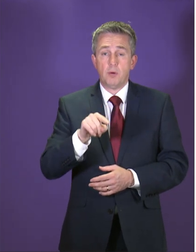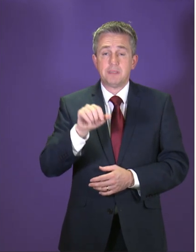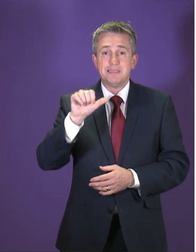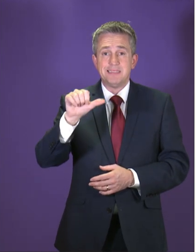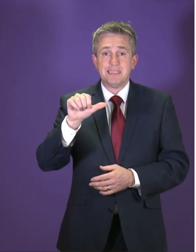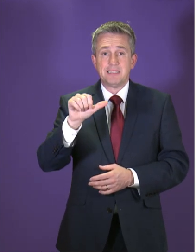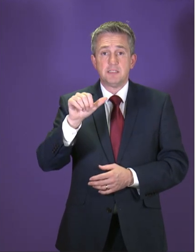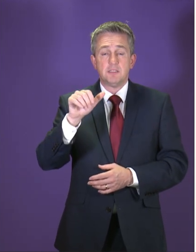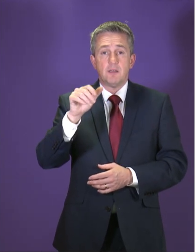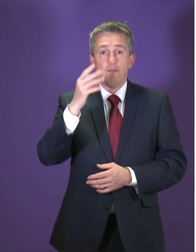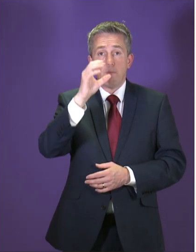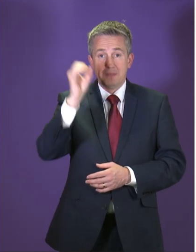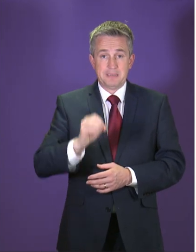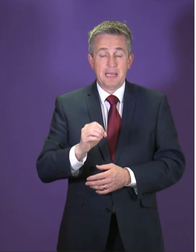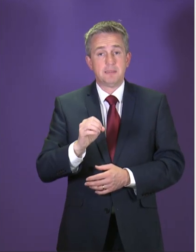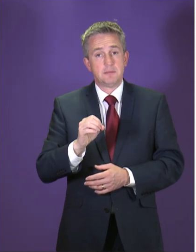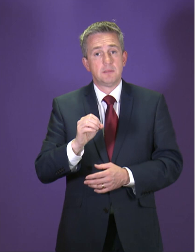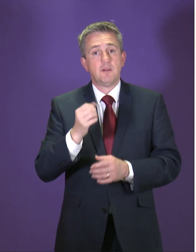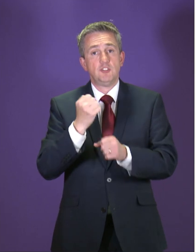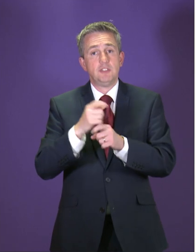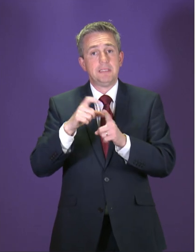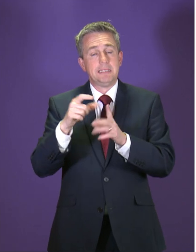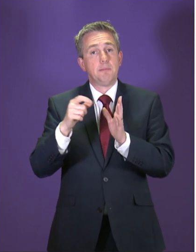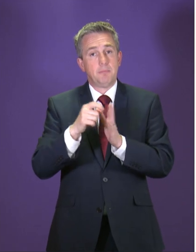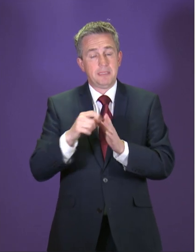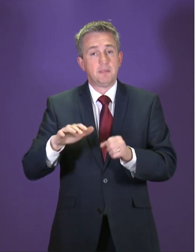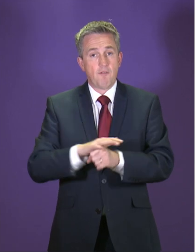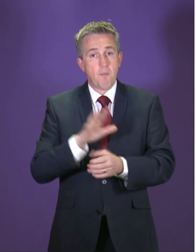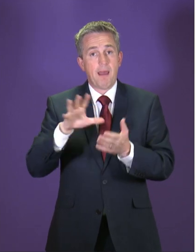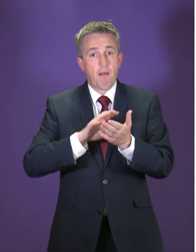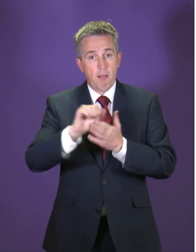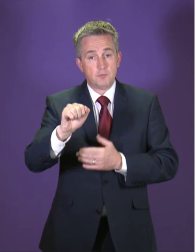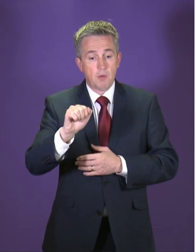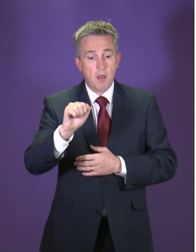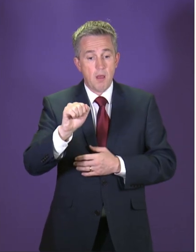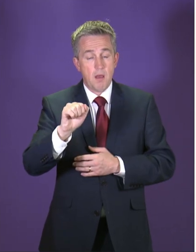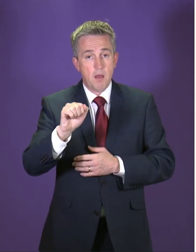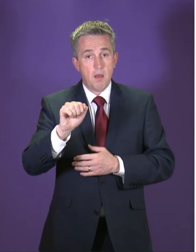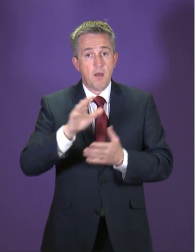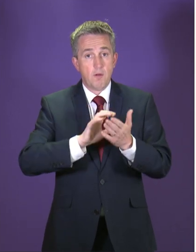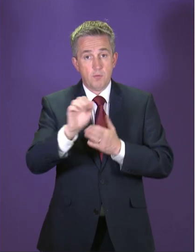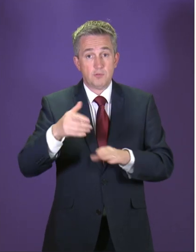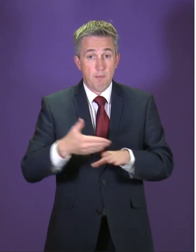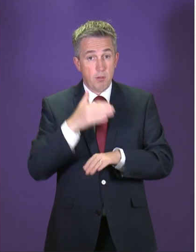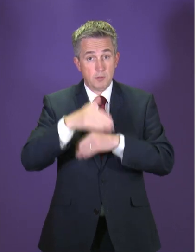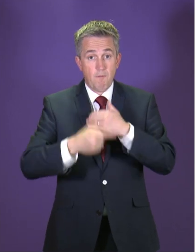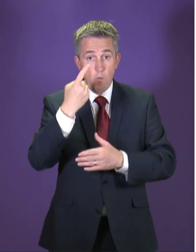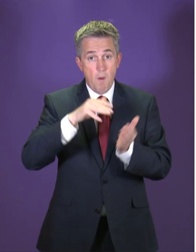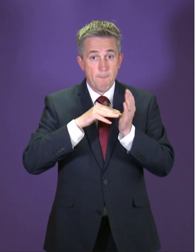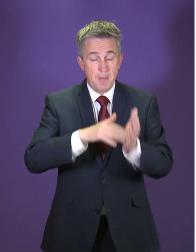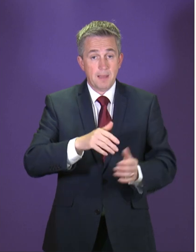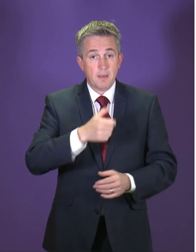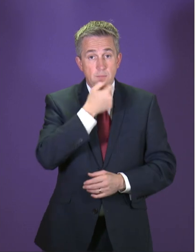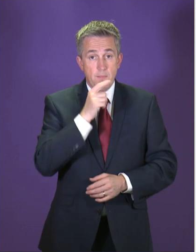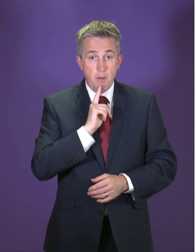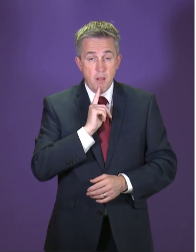2.64% of the Brazilian GDP. It employs more than 1 million people. We have